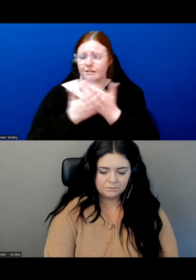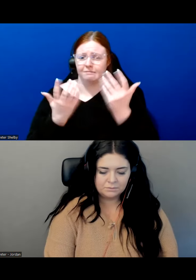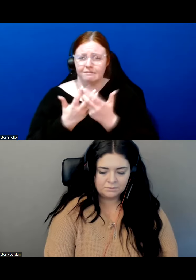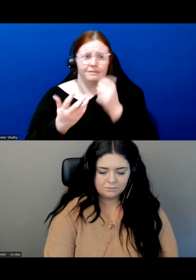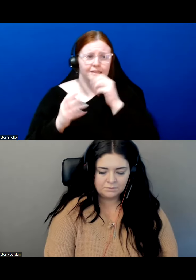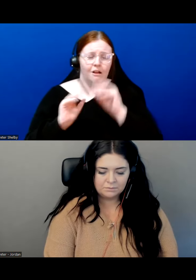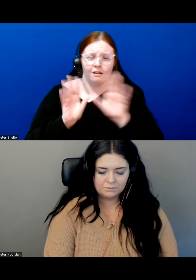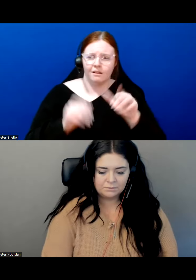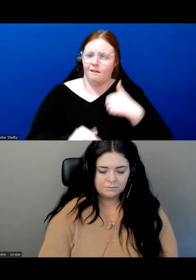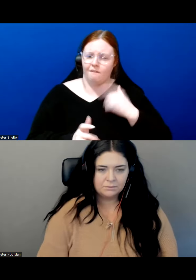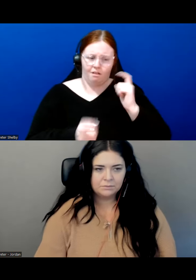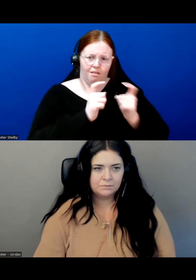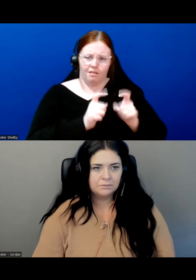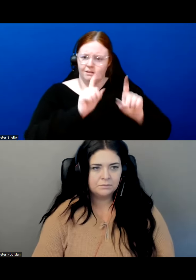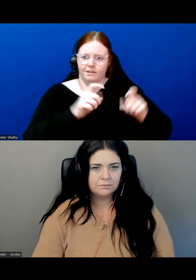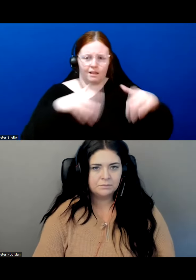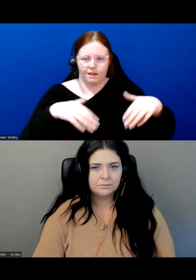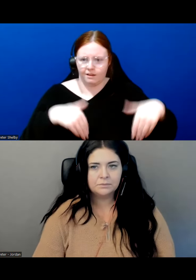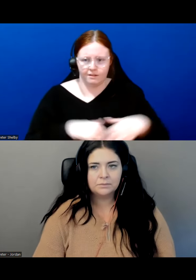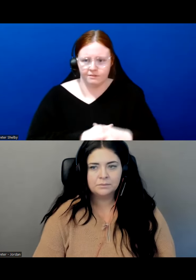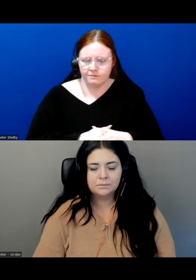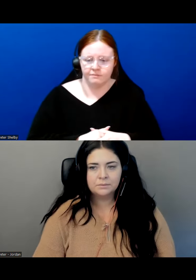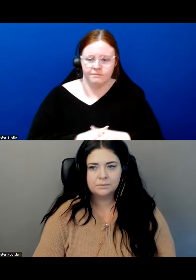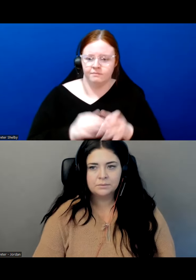and sharper. Okay.